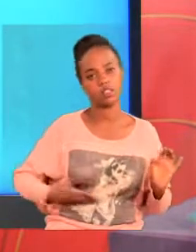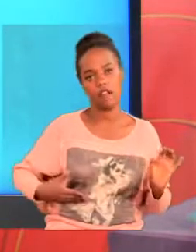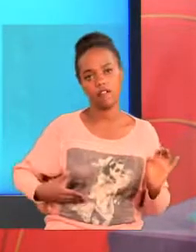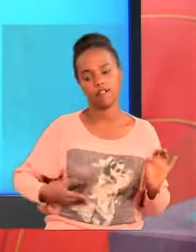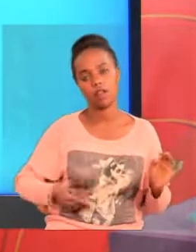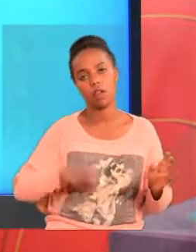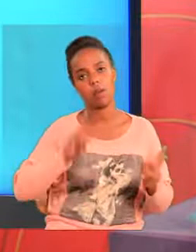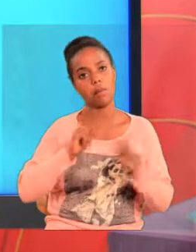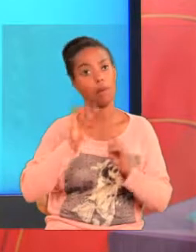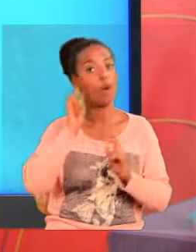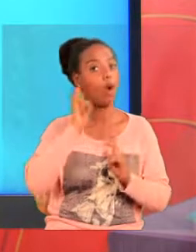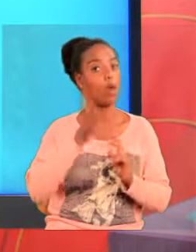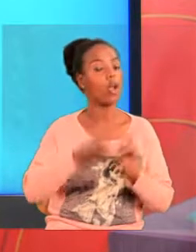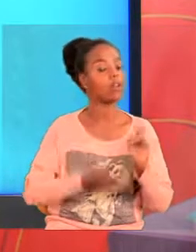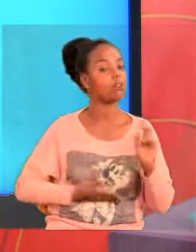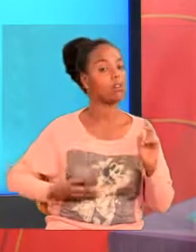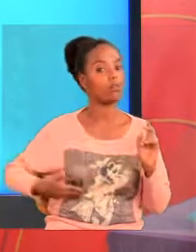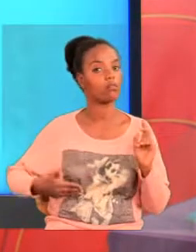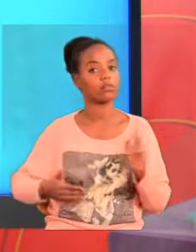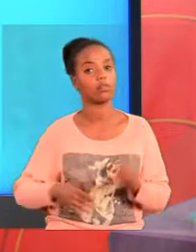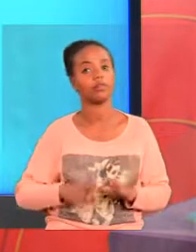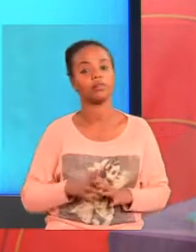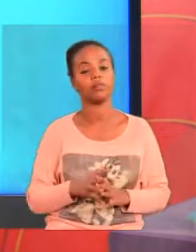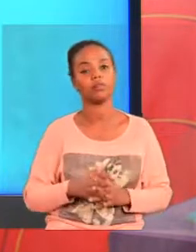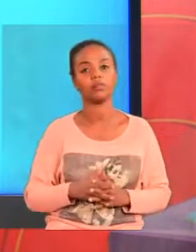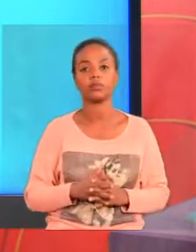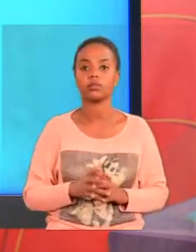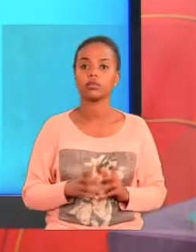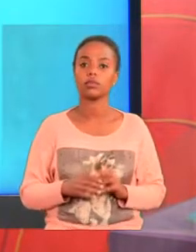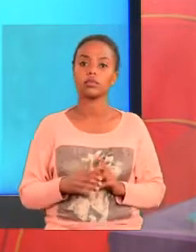people will starve. R.